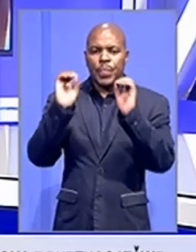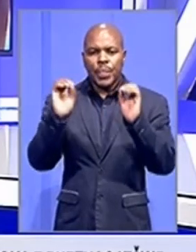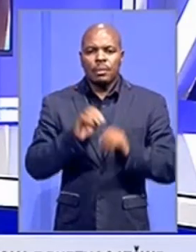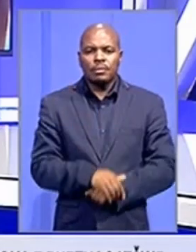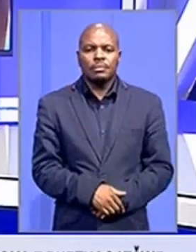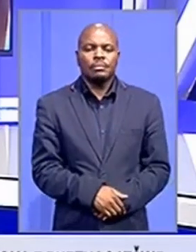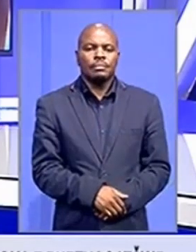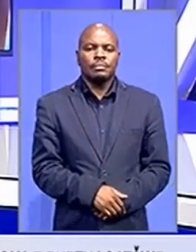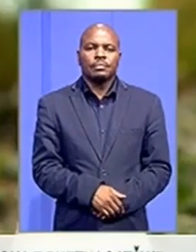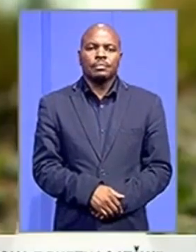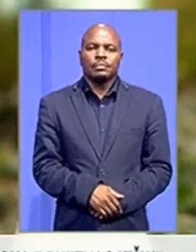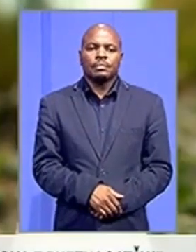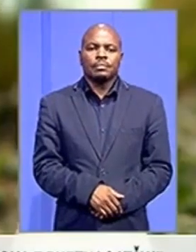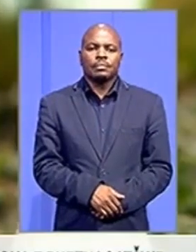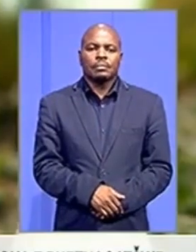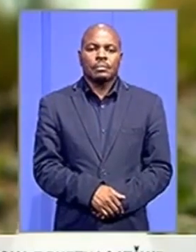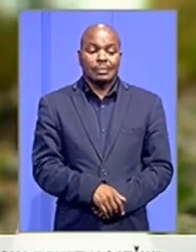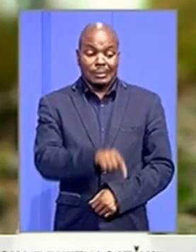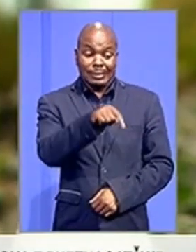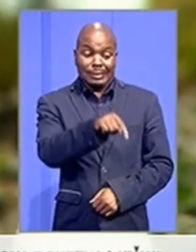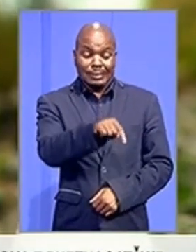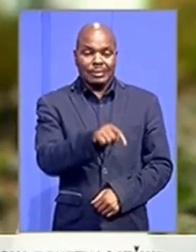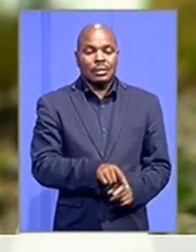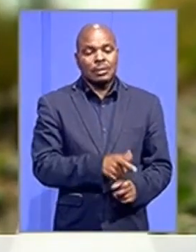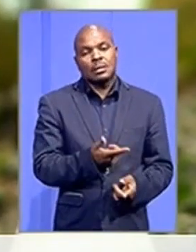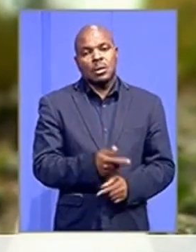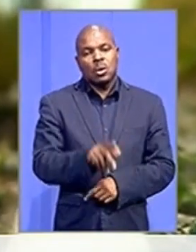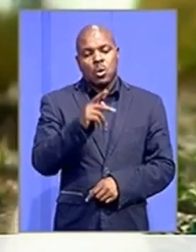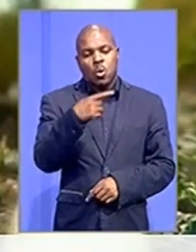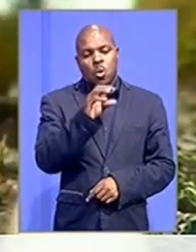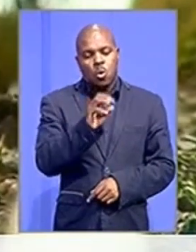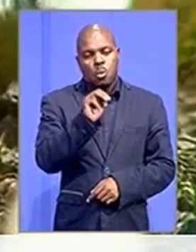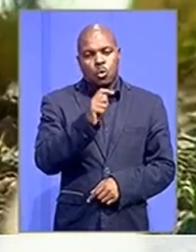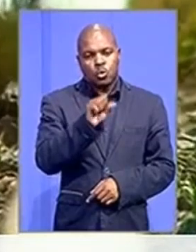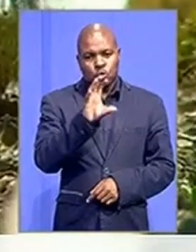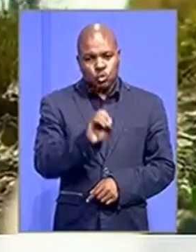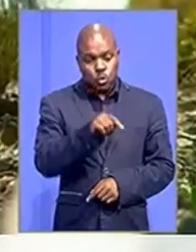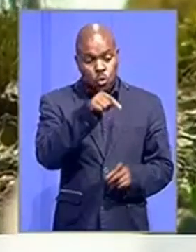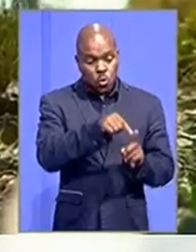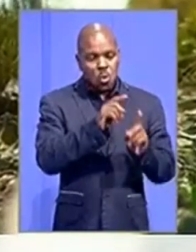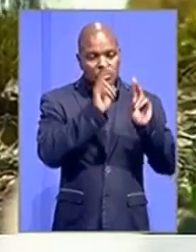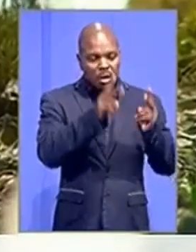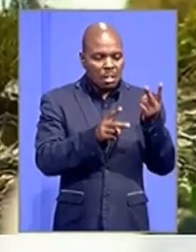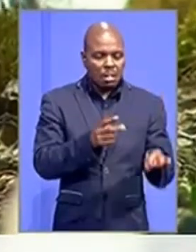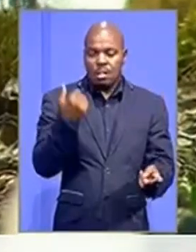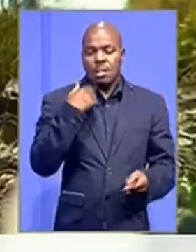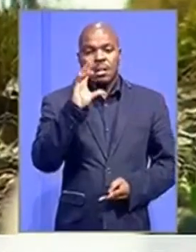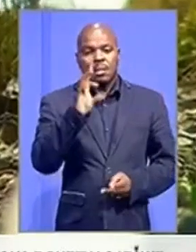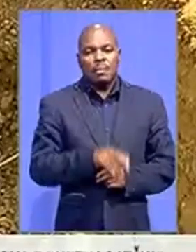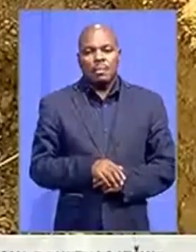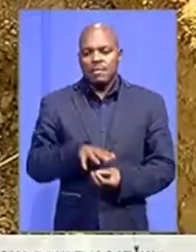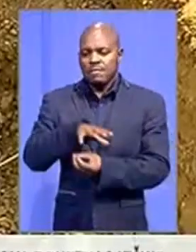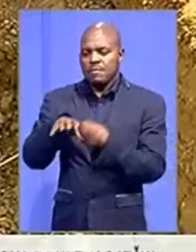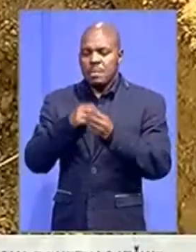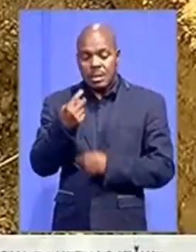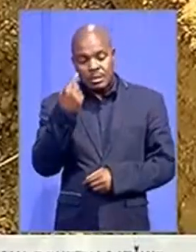motho. Le ke lefelo leo setopo sa kgomotso se hwetšwane go gona ka laboraro balapa ba rapa mmone la mafelelo